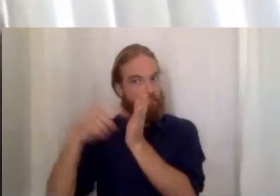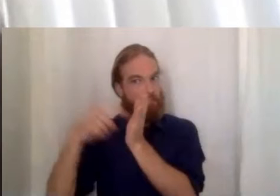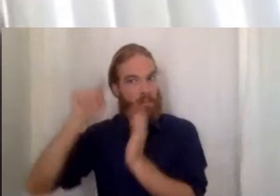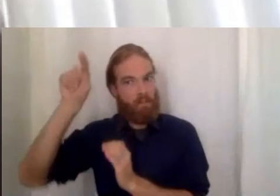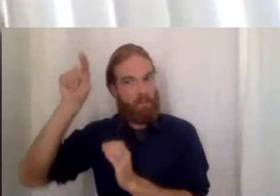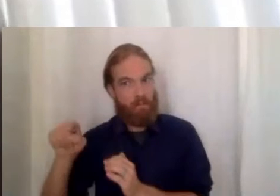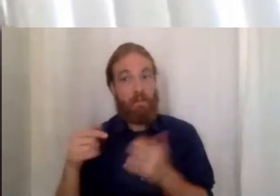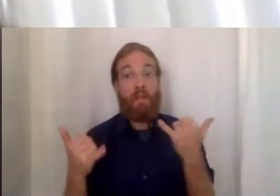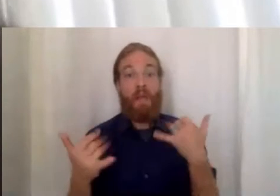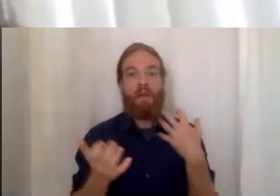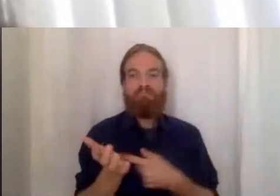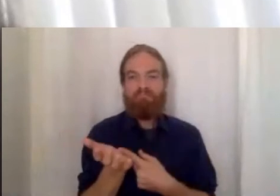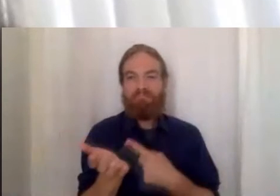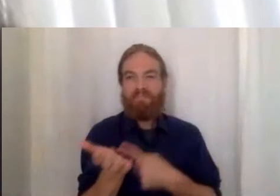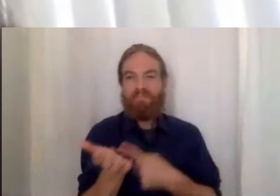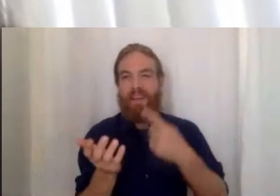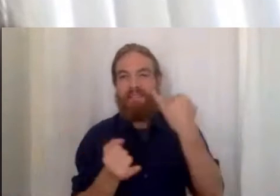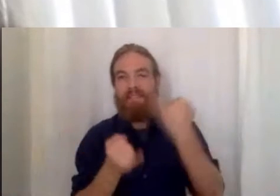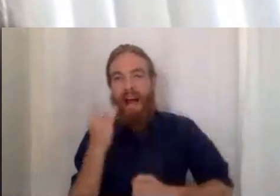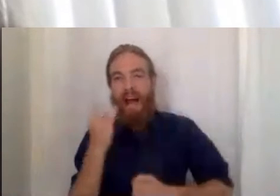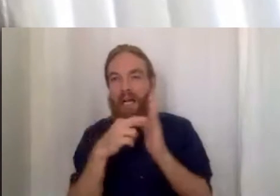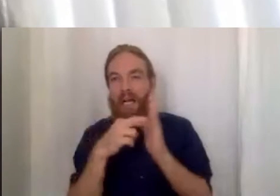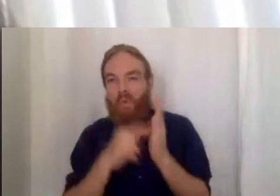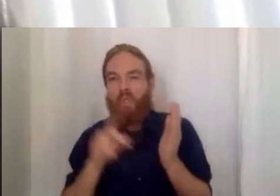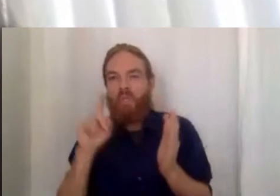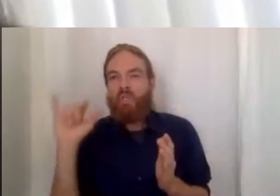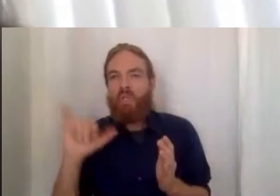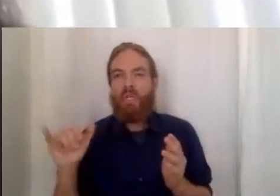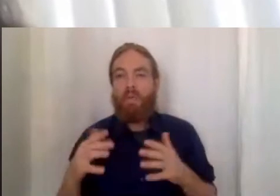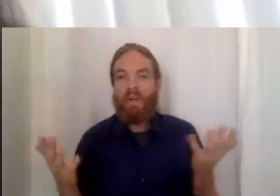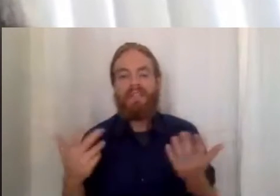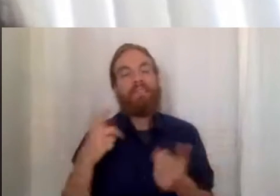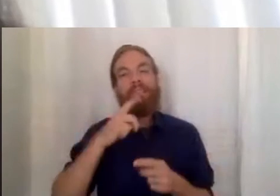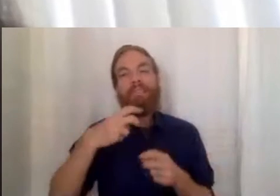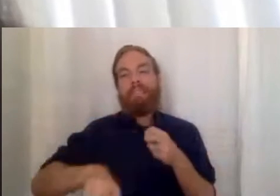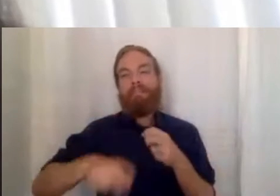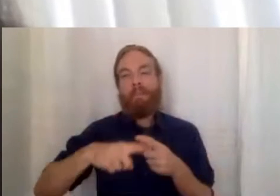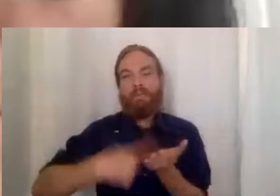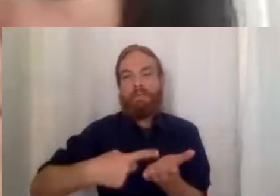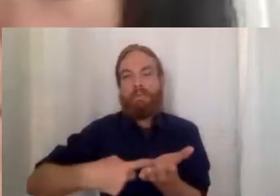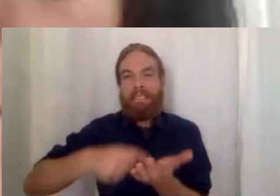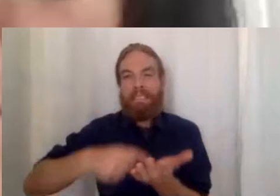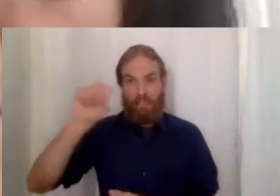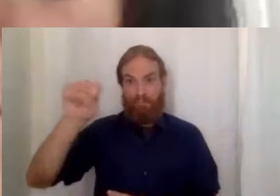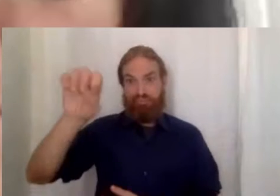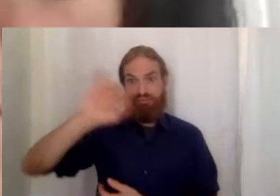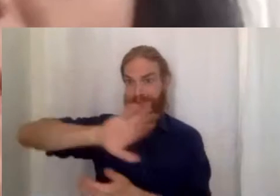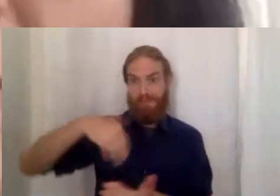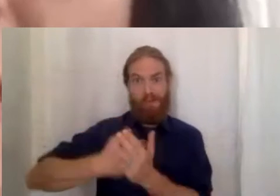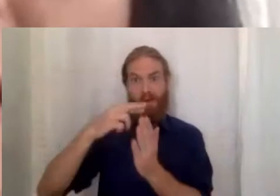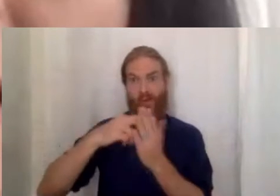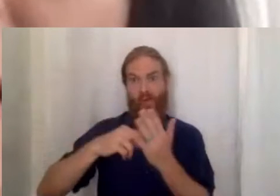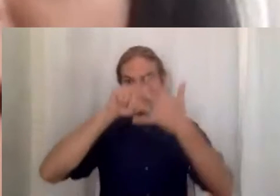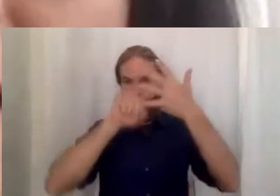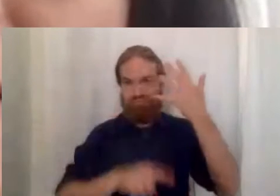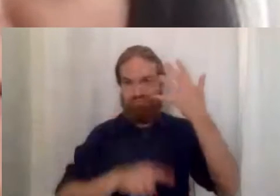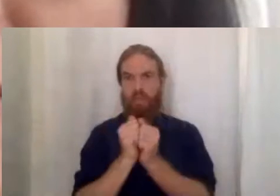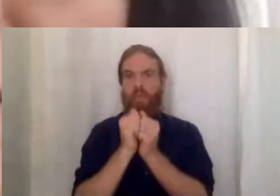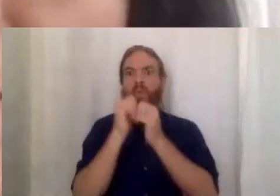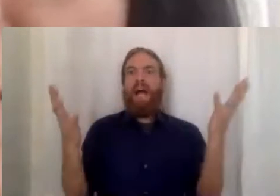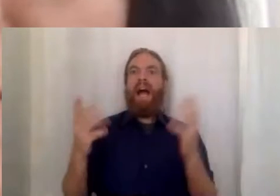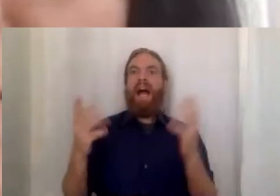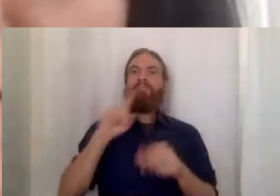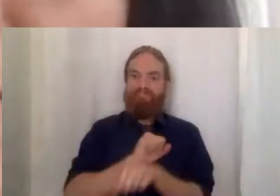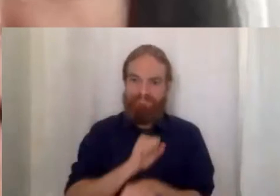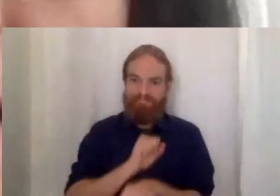exactly what the requirements are going to be without knowing what the mandate final language is going to be. So once we get that